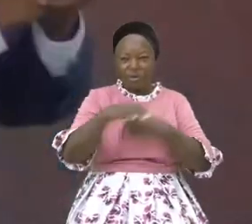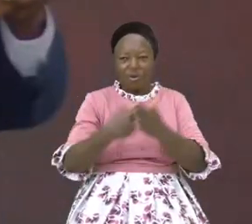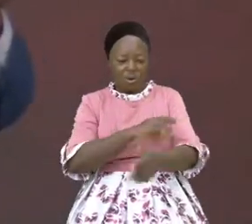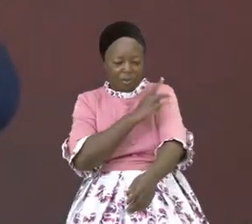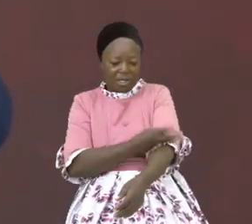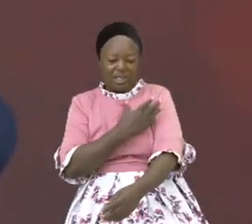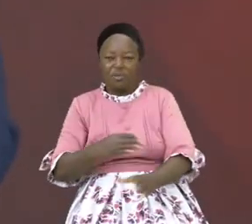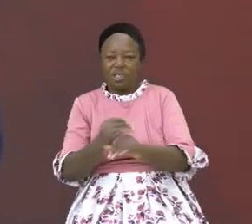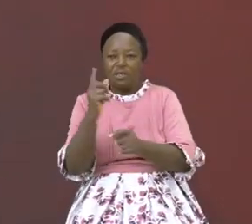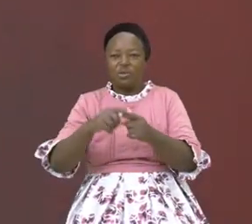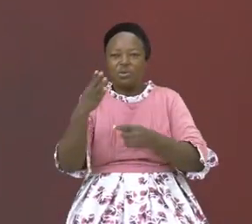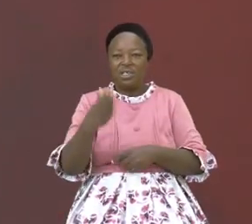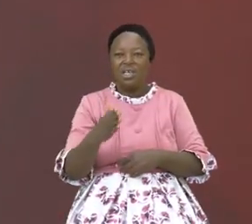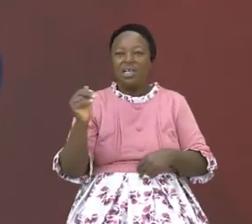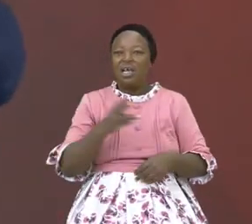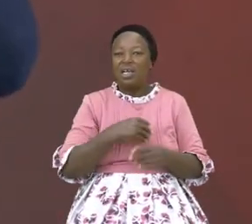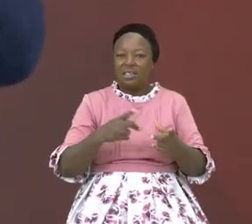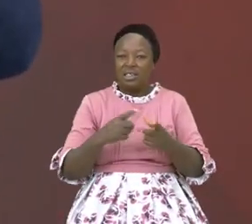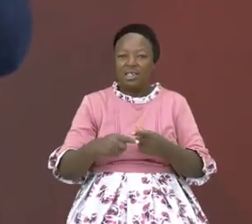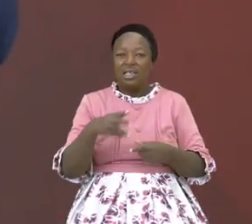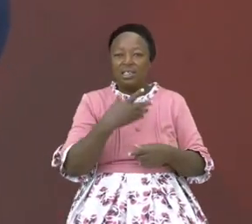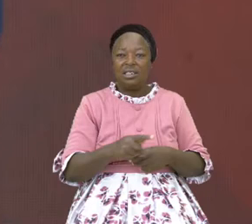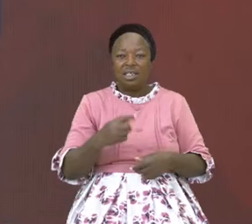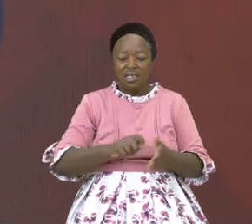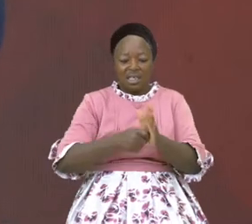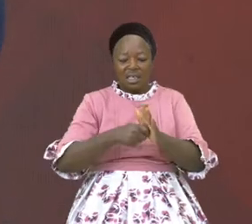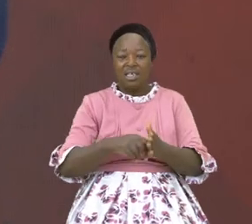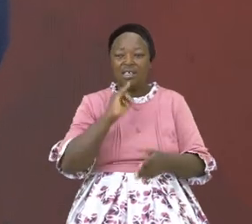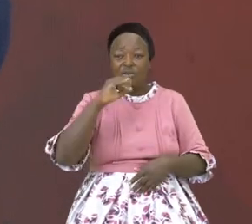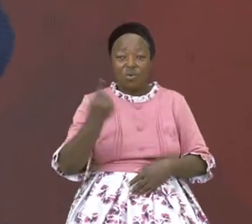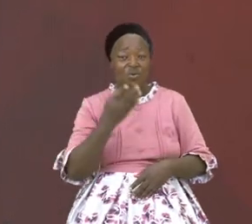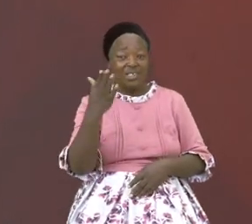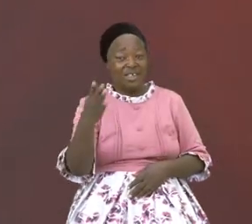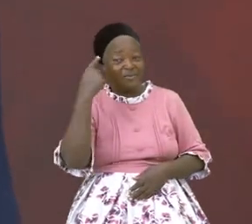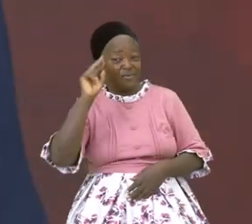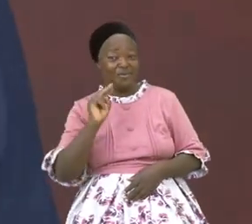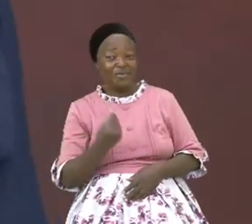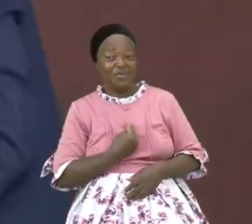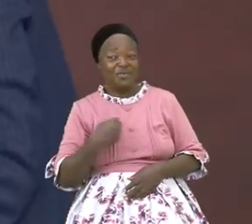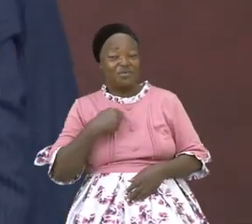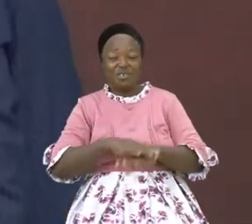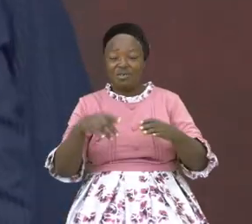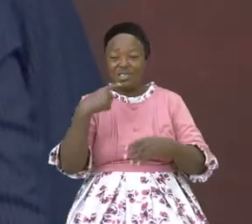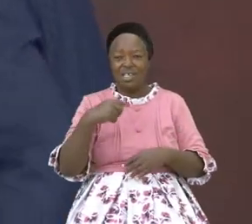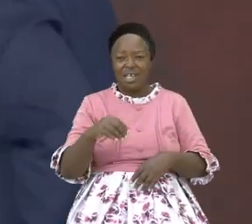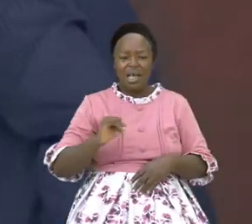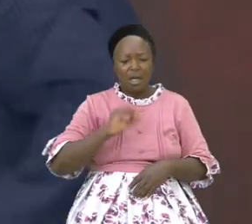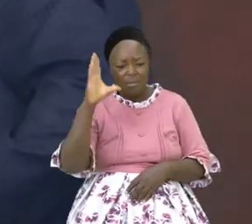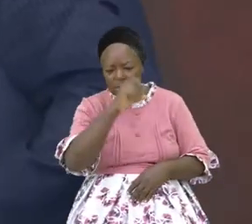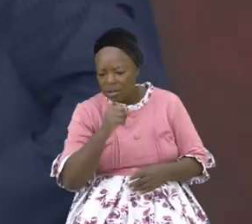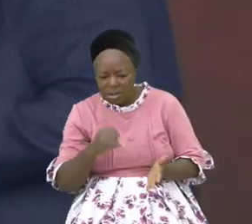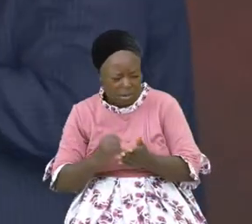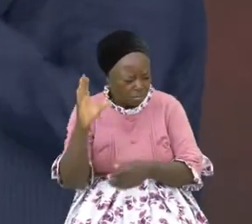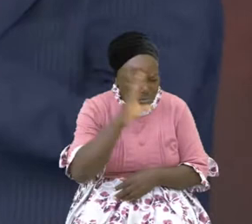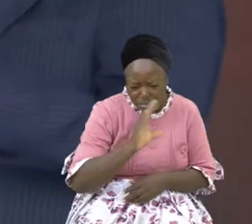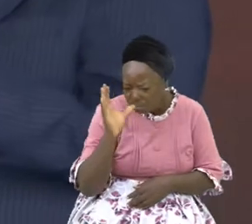will get to you there. And the key is always there for us. We don't say, I missed it. Where is